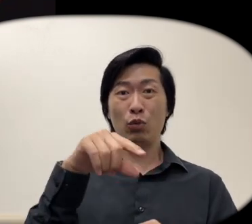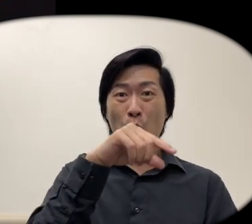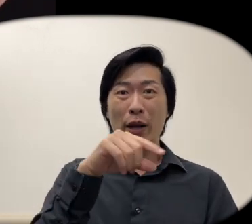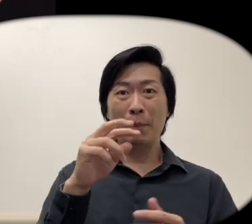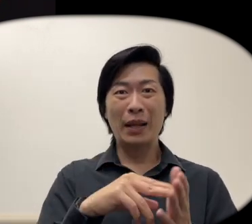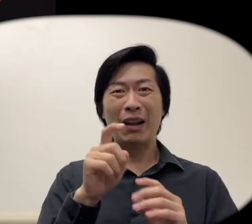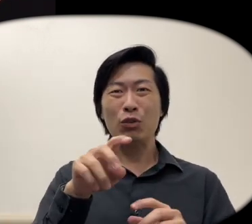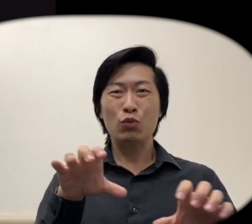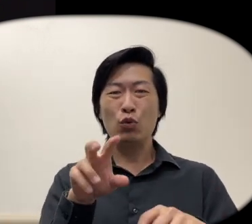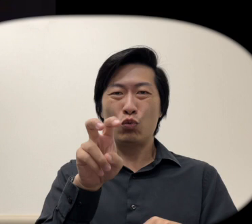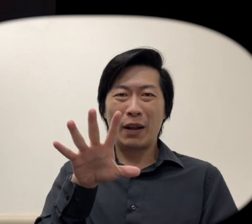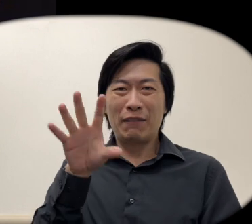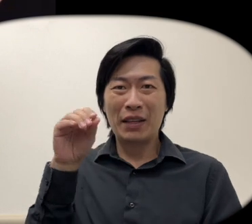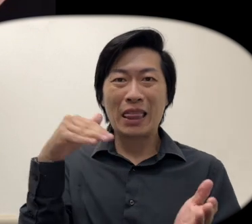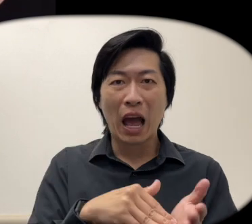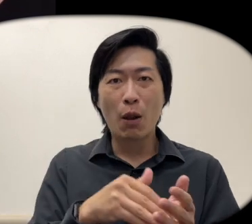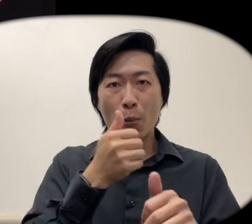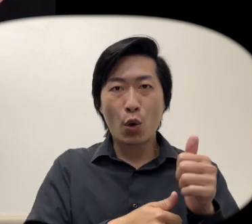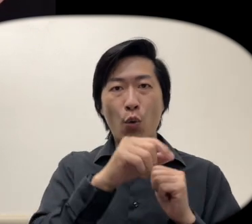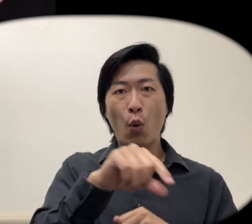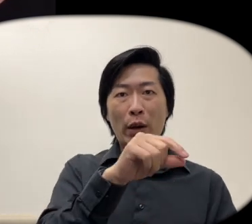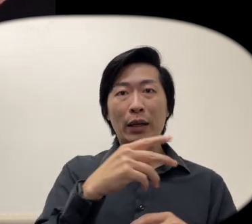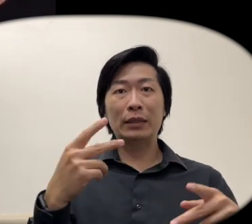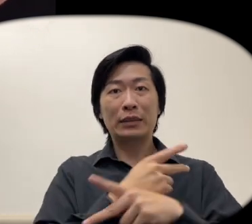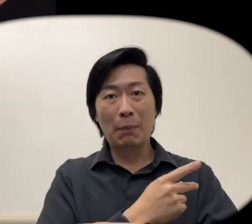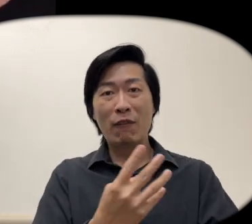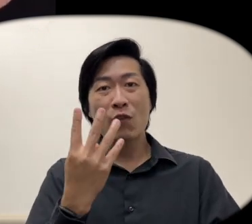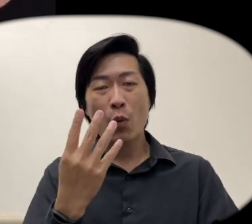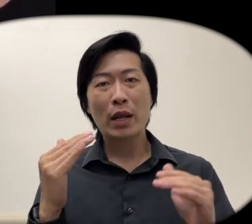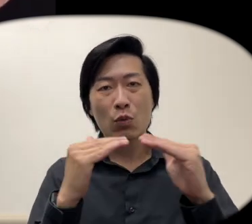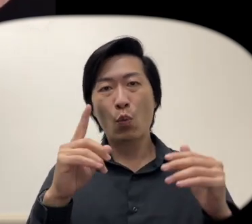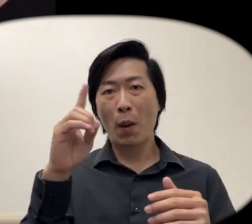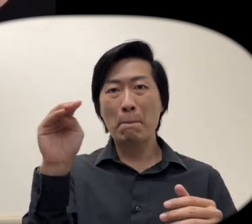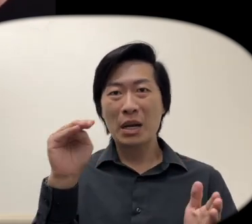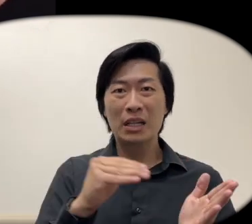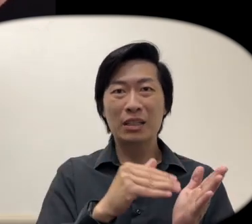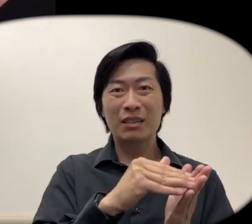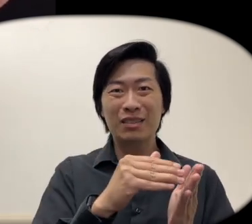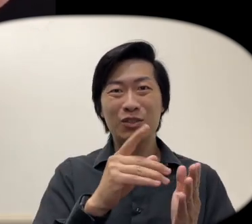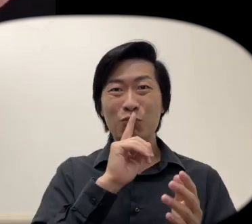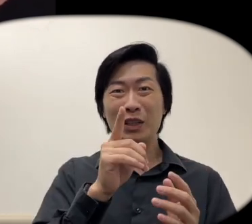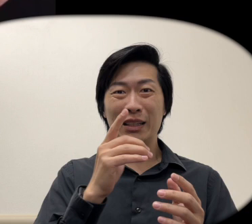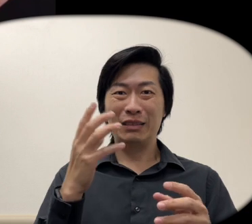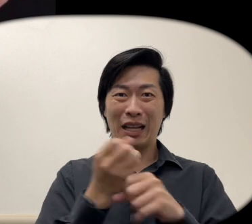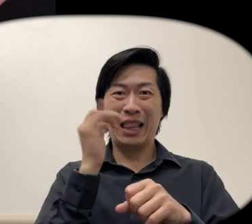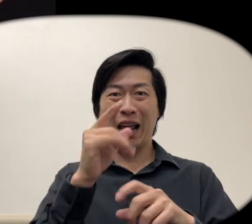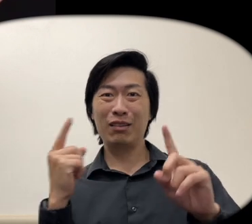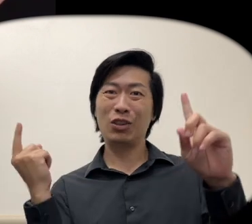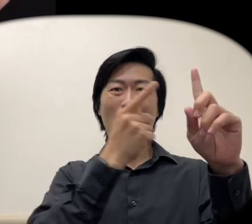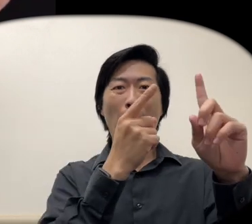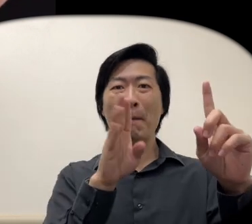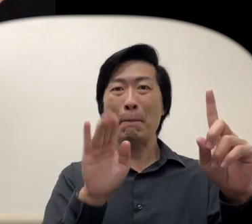per quarter. And if you times that by 4, that's 1 million units per year to actually reach their targets by 2025. They need